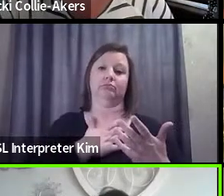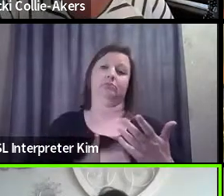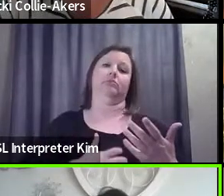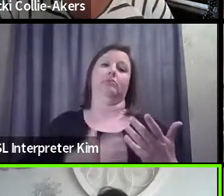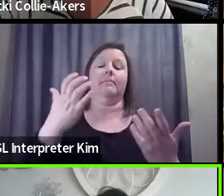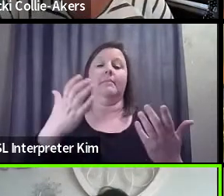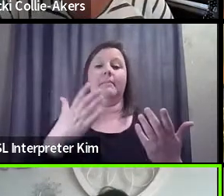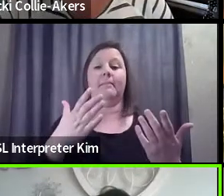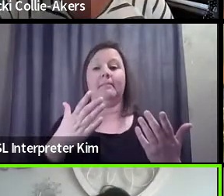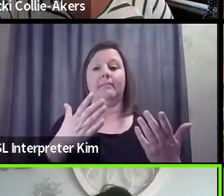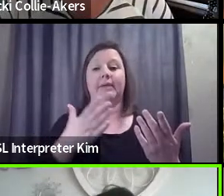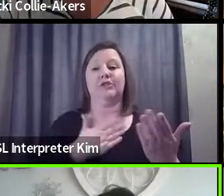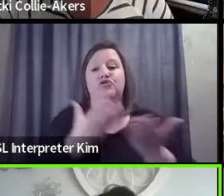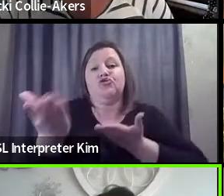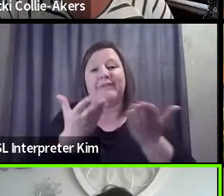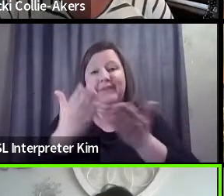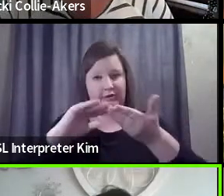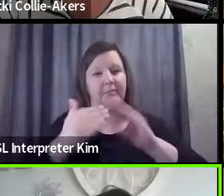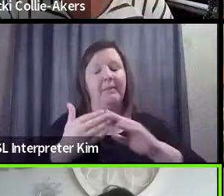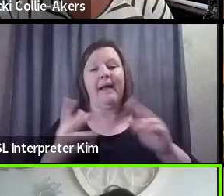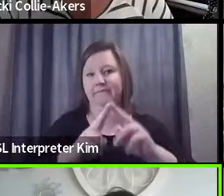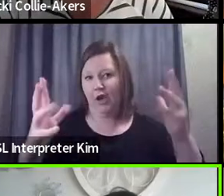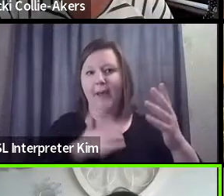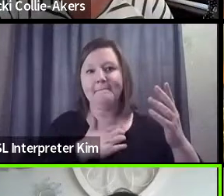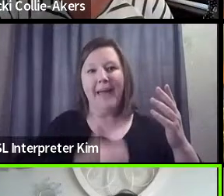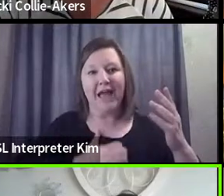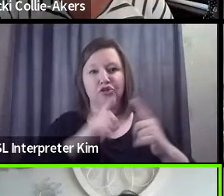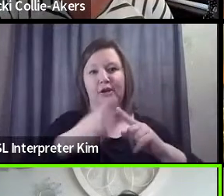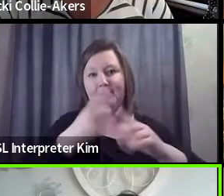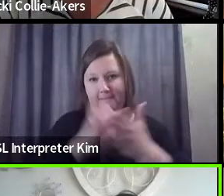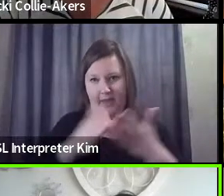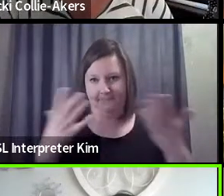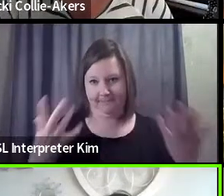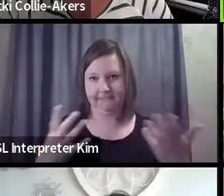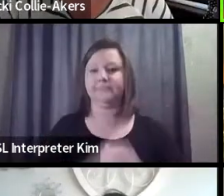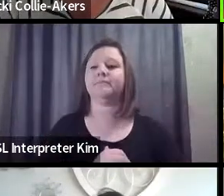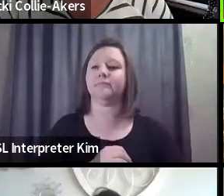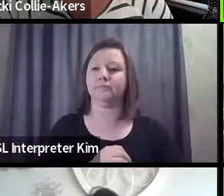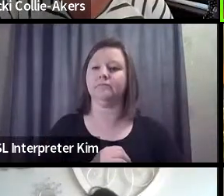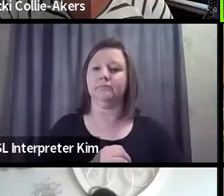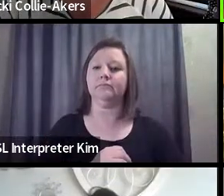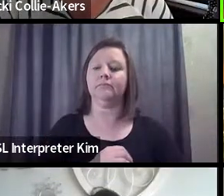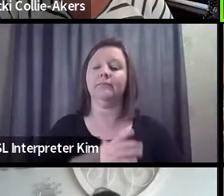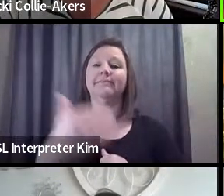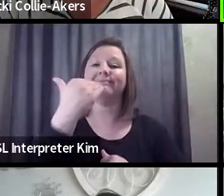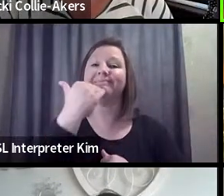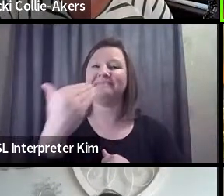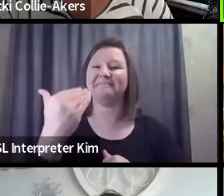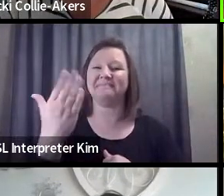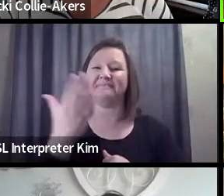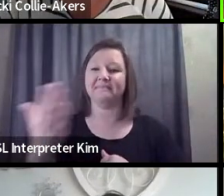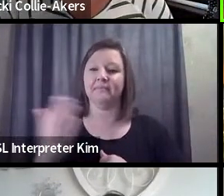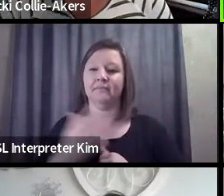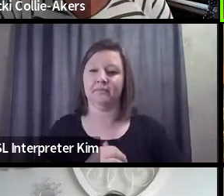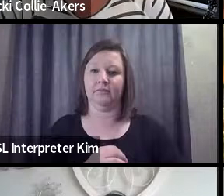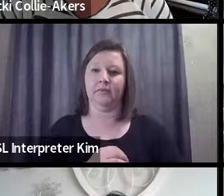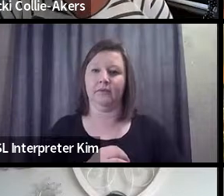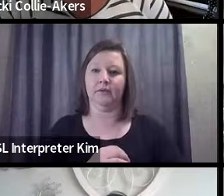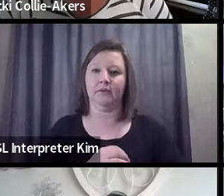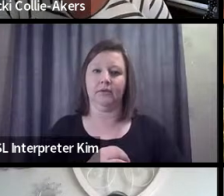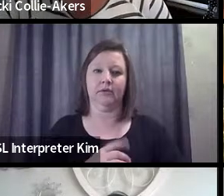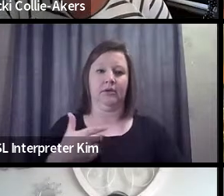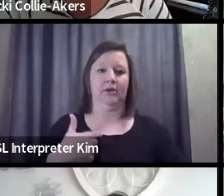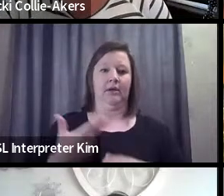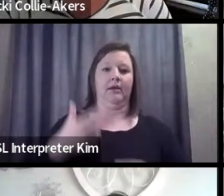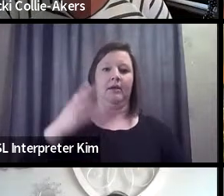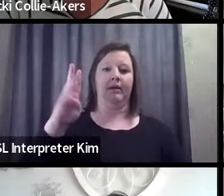my I'm very much passionate about it. Thank you, Giovanni. I'm Brenda